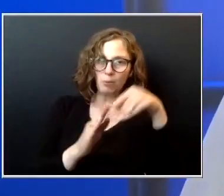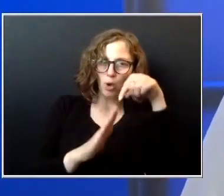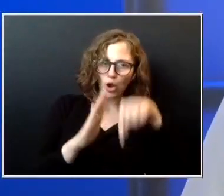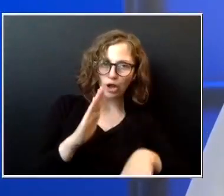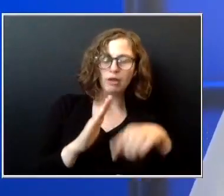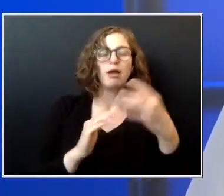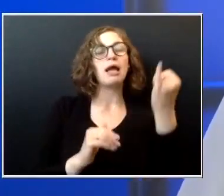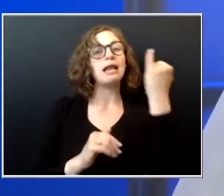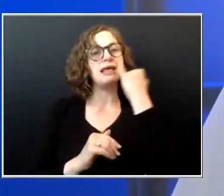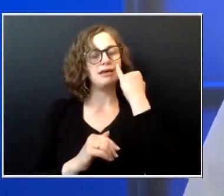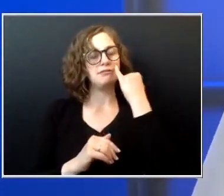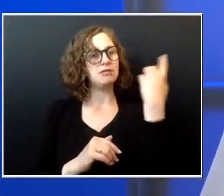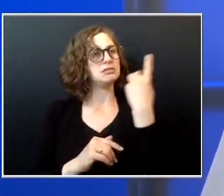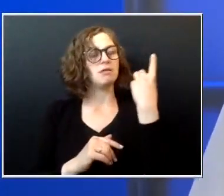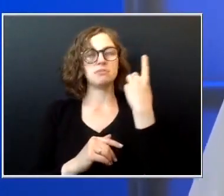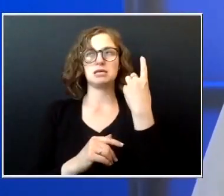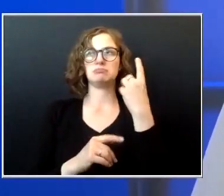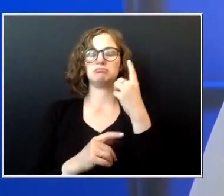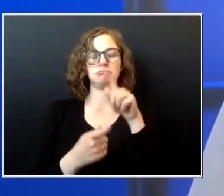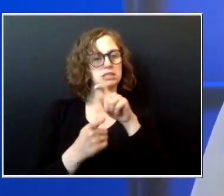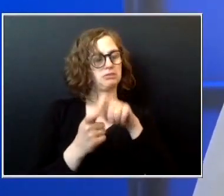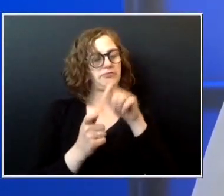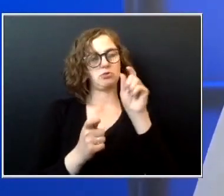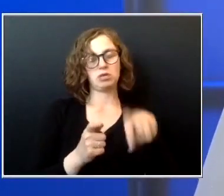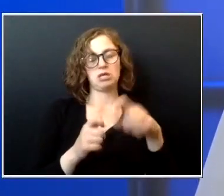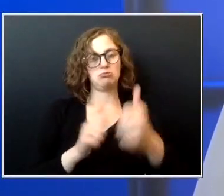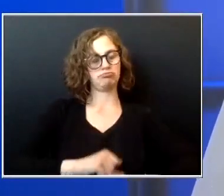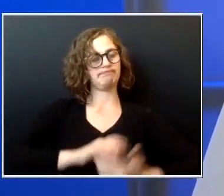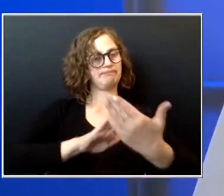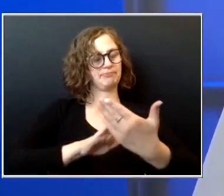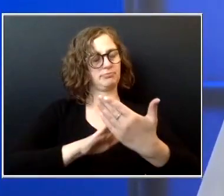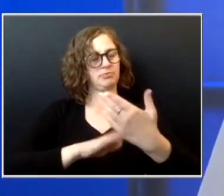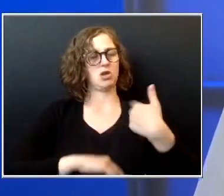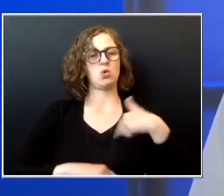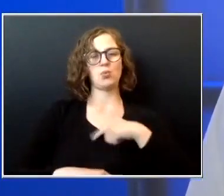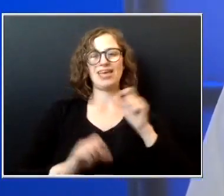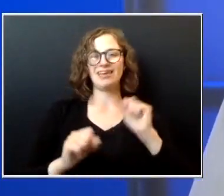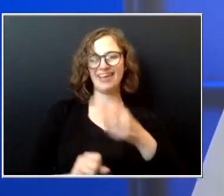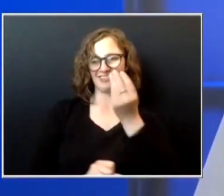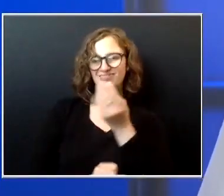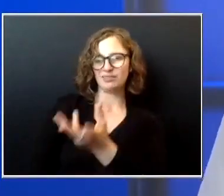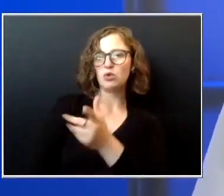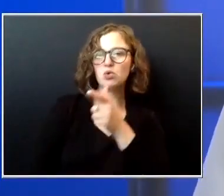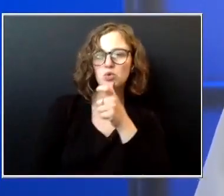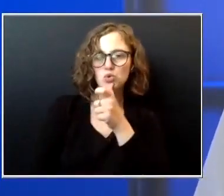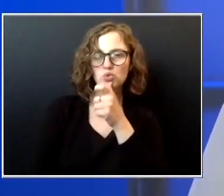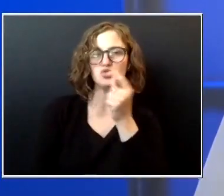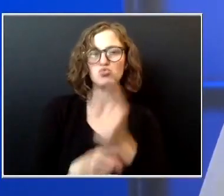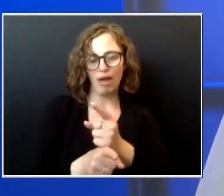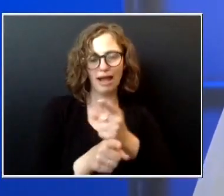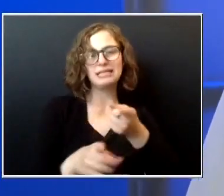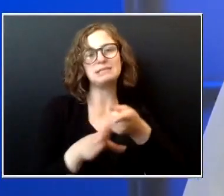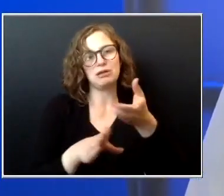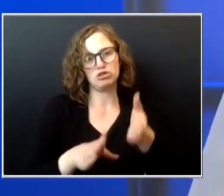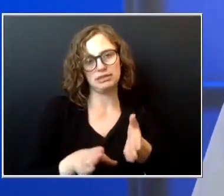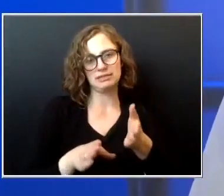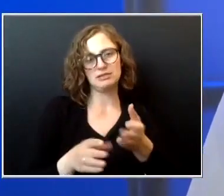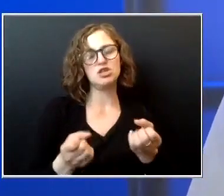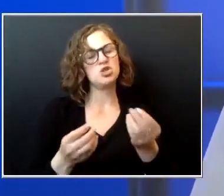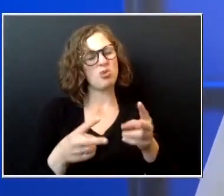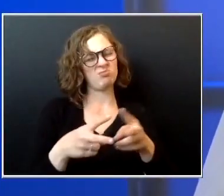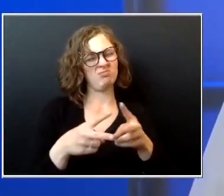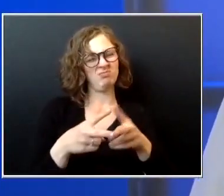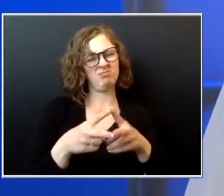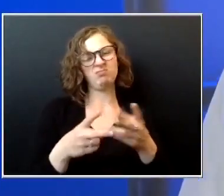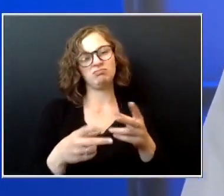address, we would need to kind of shuttle you to the right specialist to see you. And so those two would be the most